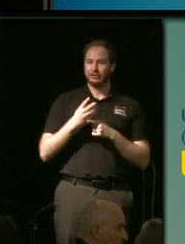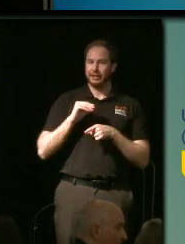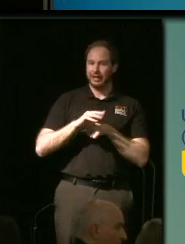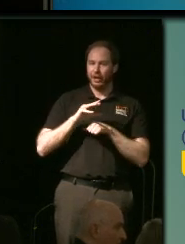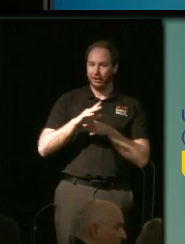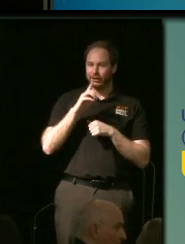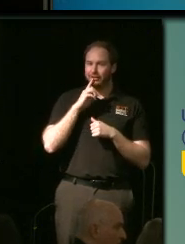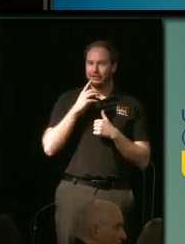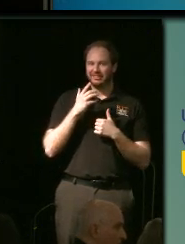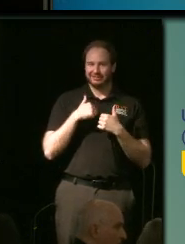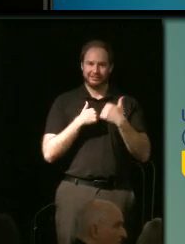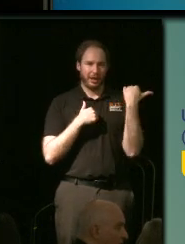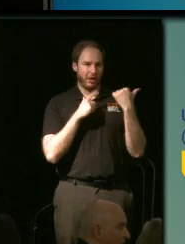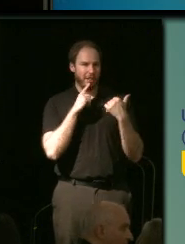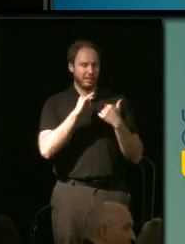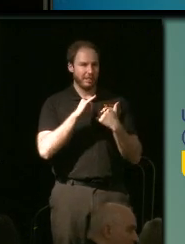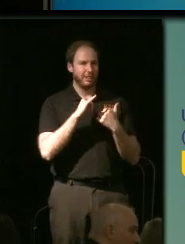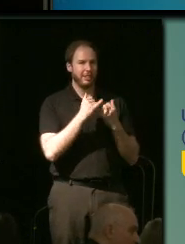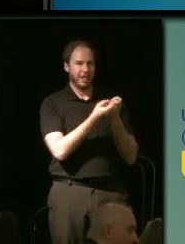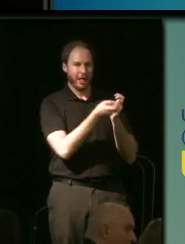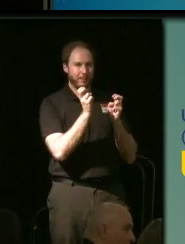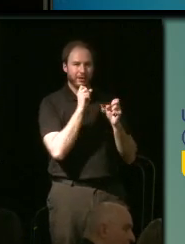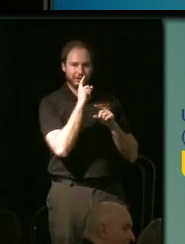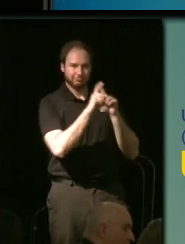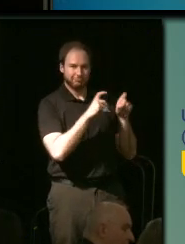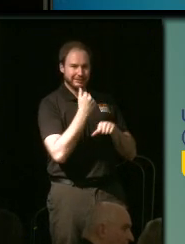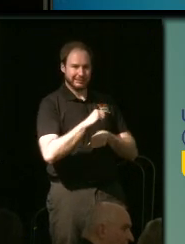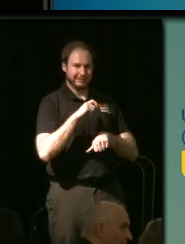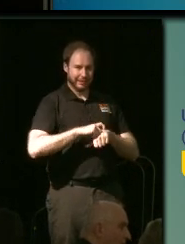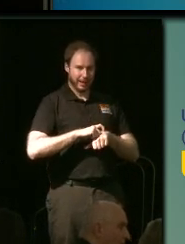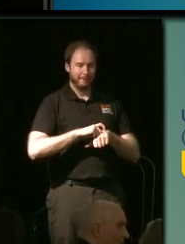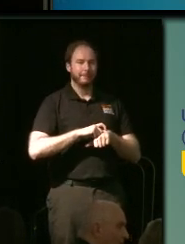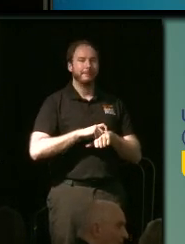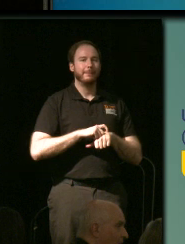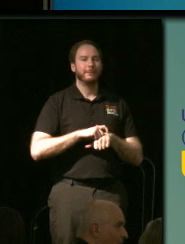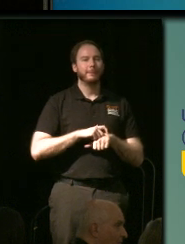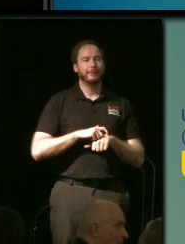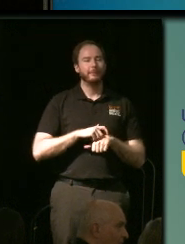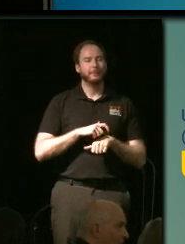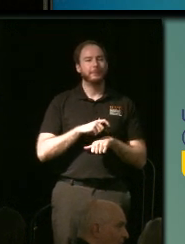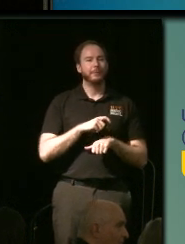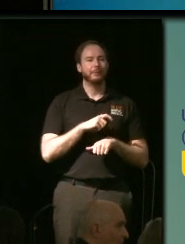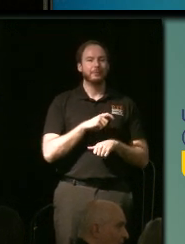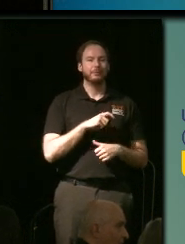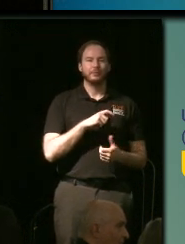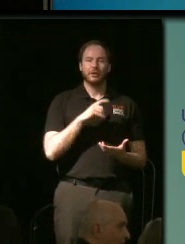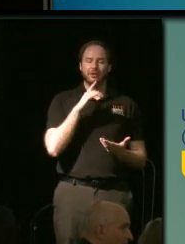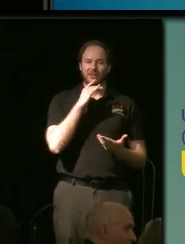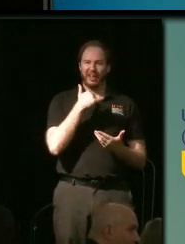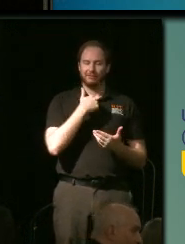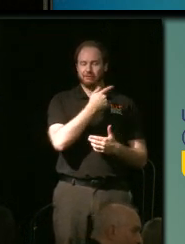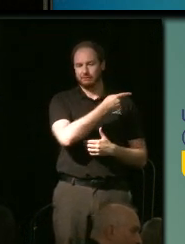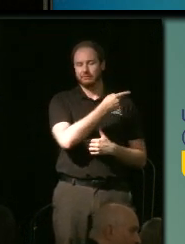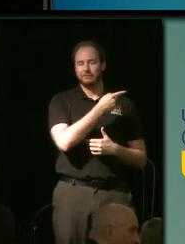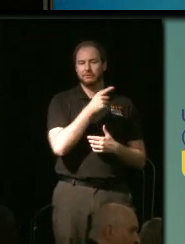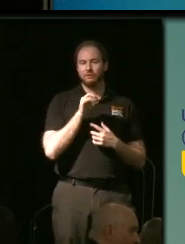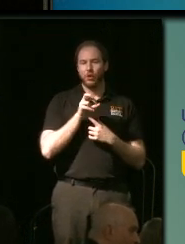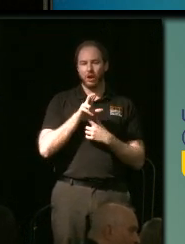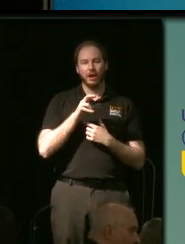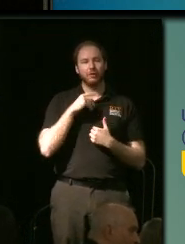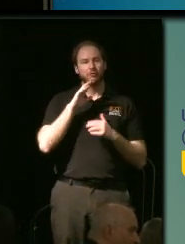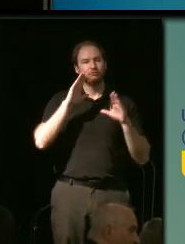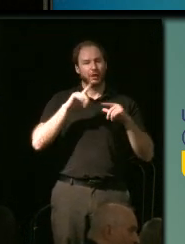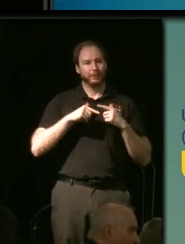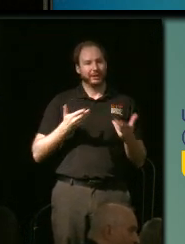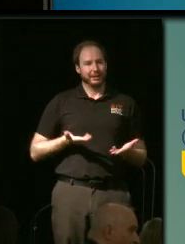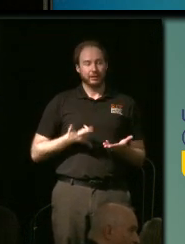out in the lobby. You can ask questions of them at any time, not in the lobby, in the foyer there. And it's great to have you